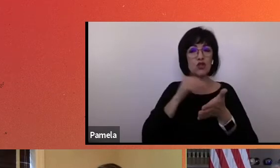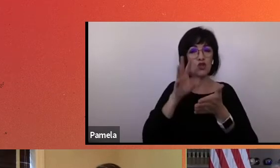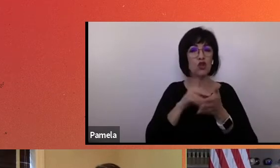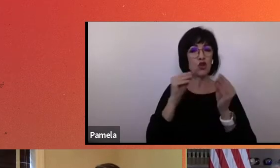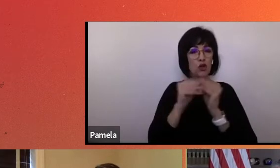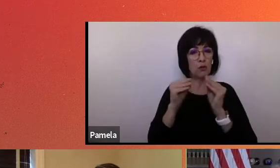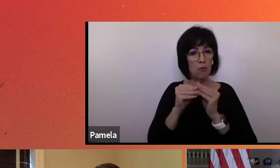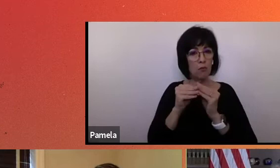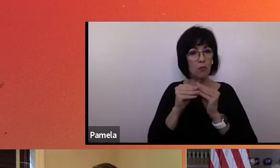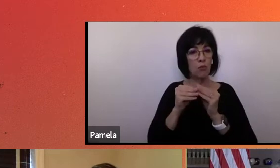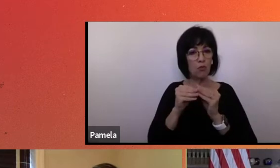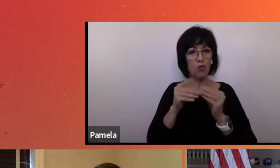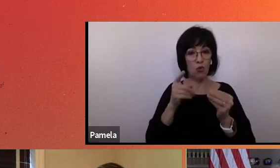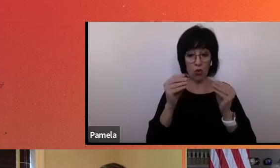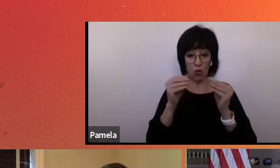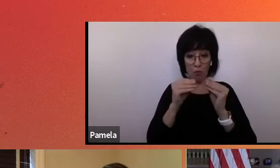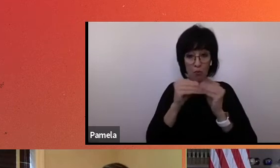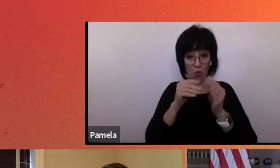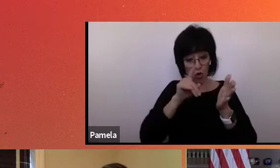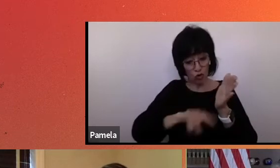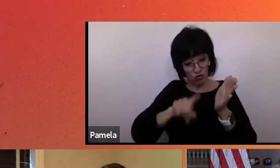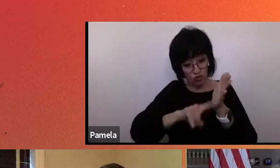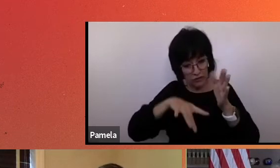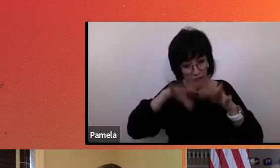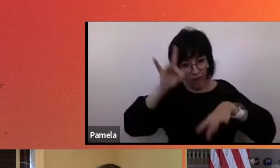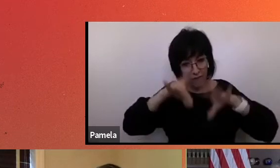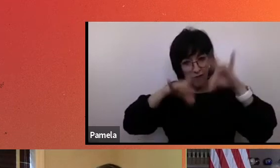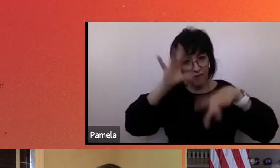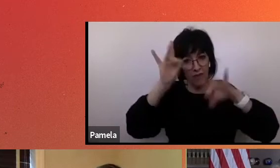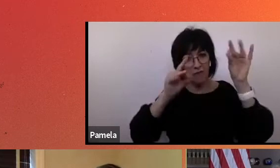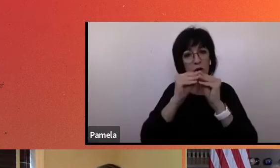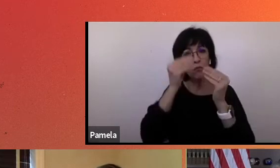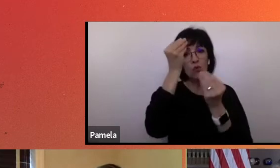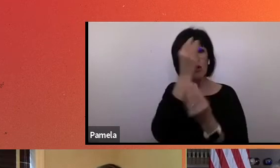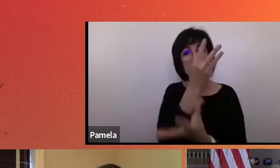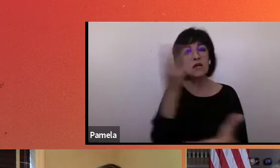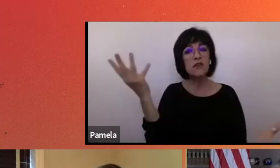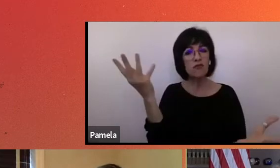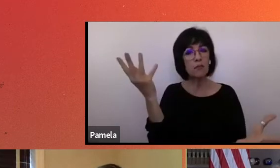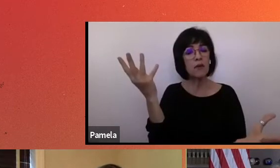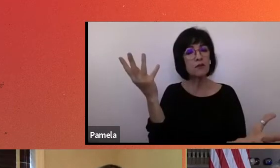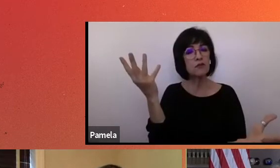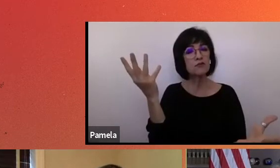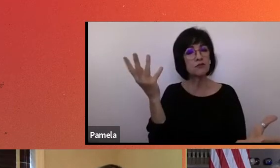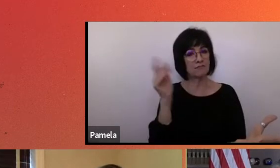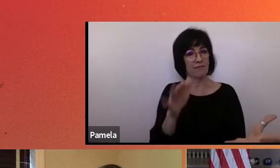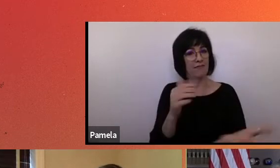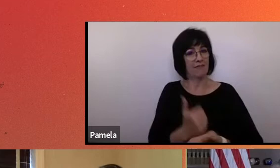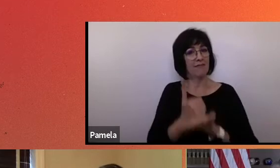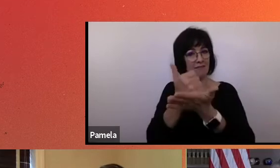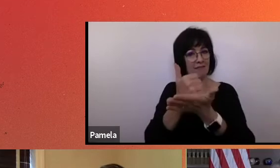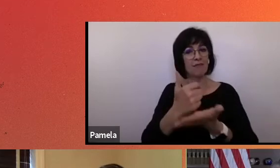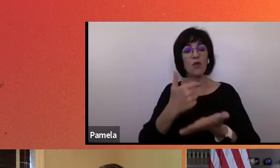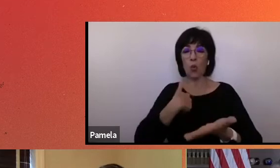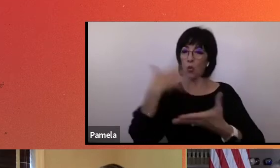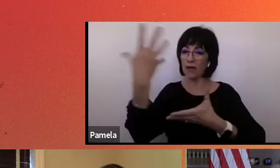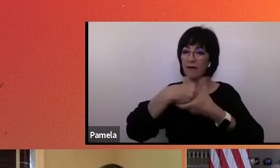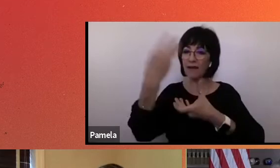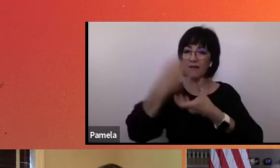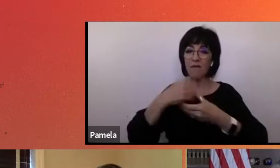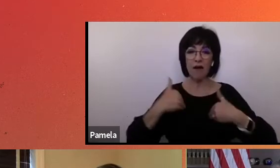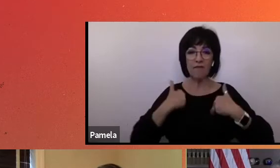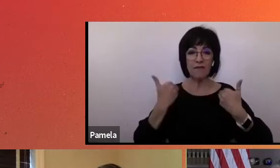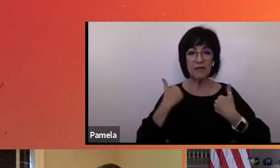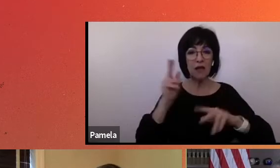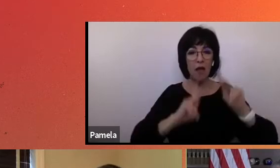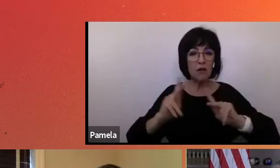and more research comes to the light. But it's actually an exciting time to learn about history. We're involving young people, the